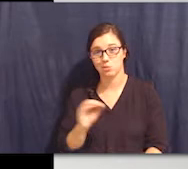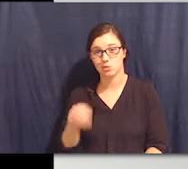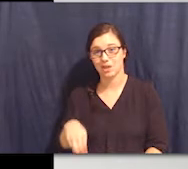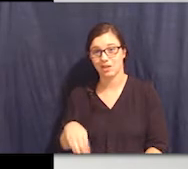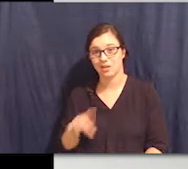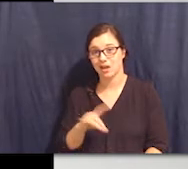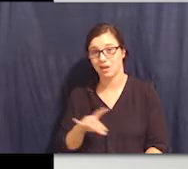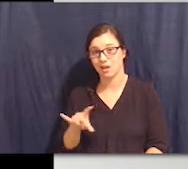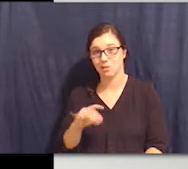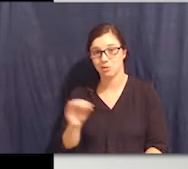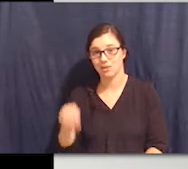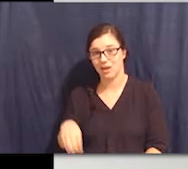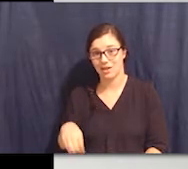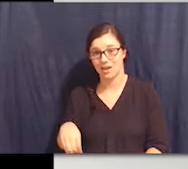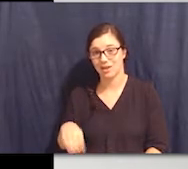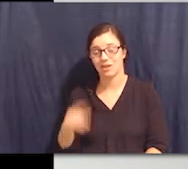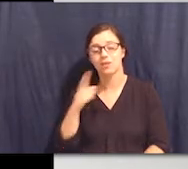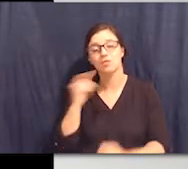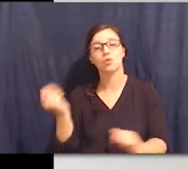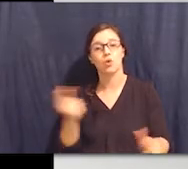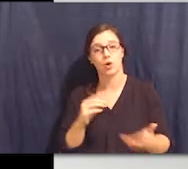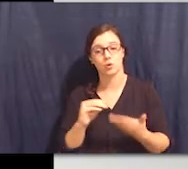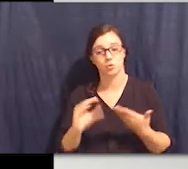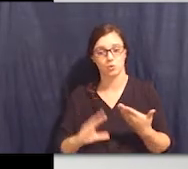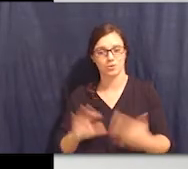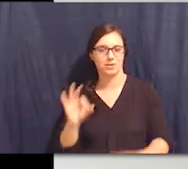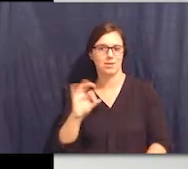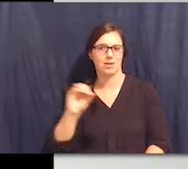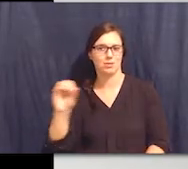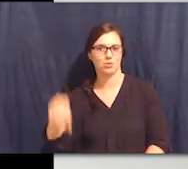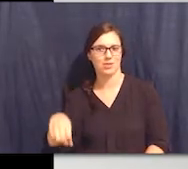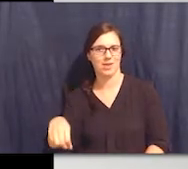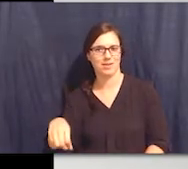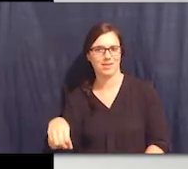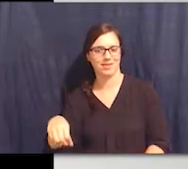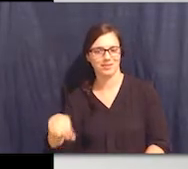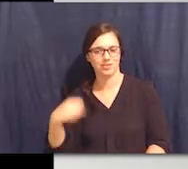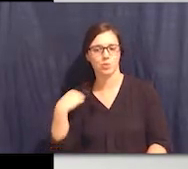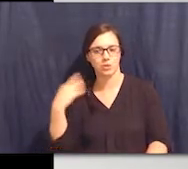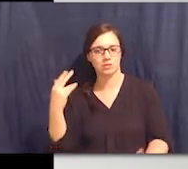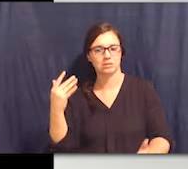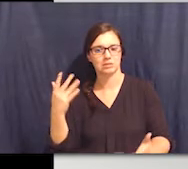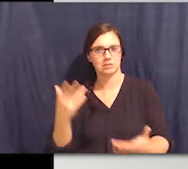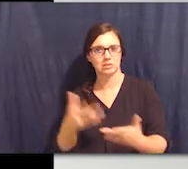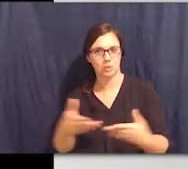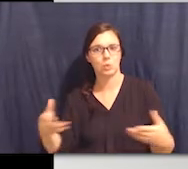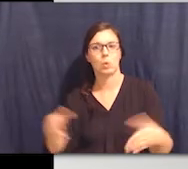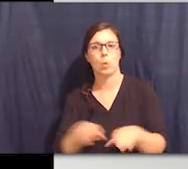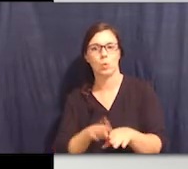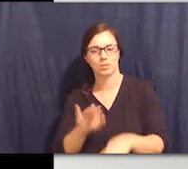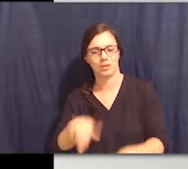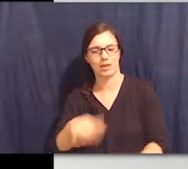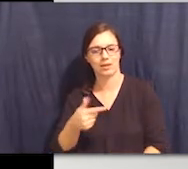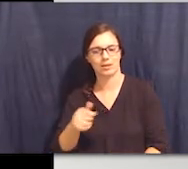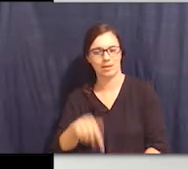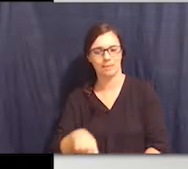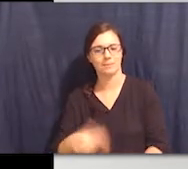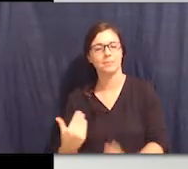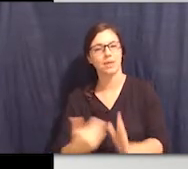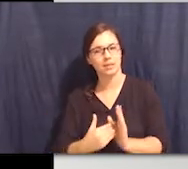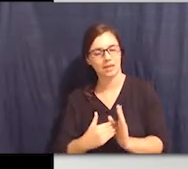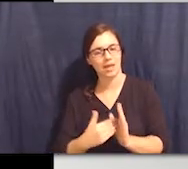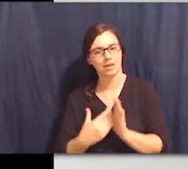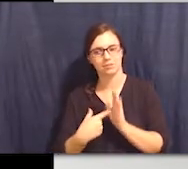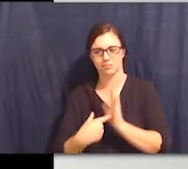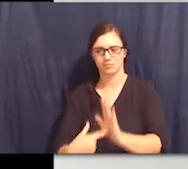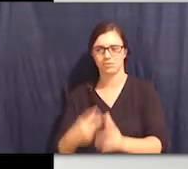89%, 88%. And for all students, it's at 90%. So we're closing that gap. And again, reflective of the